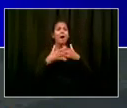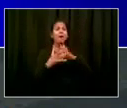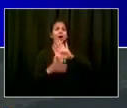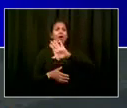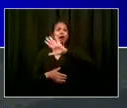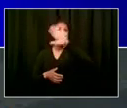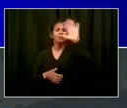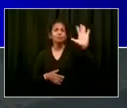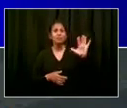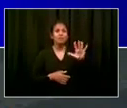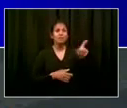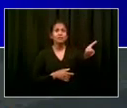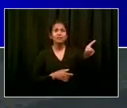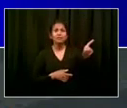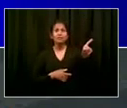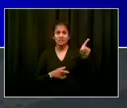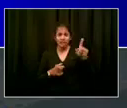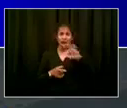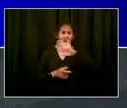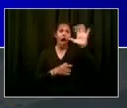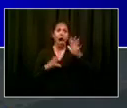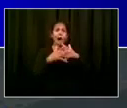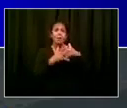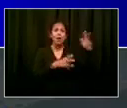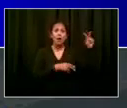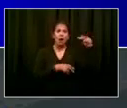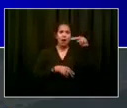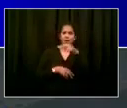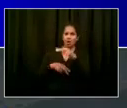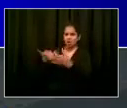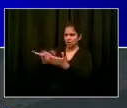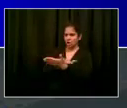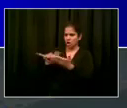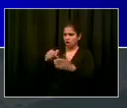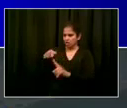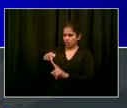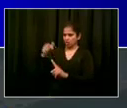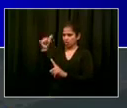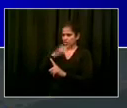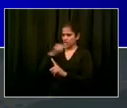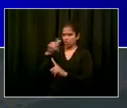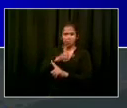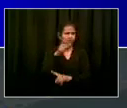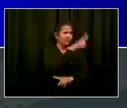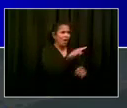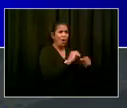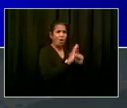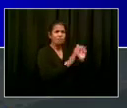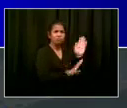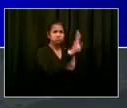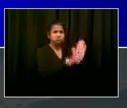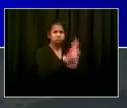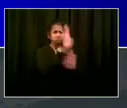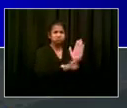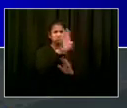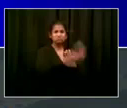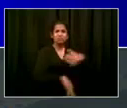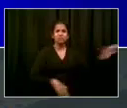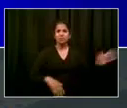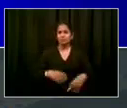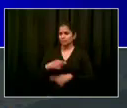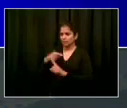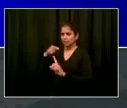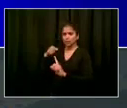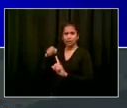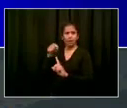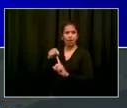this disease, going literally from worst to first. And we've got to keep doing that. So one of the things that I pushed very